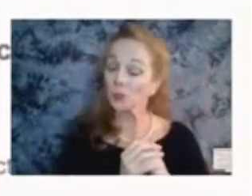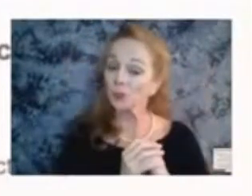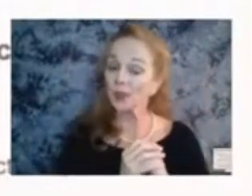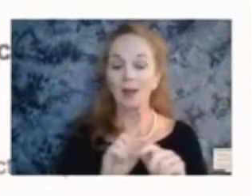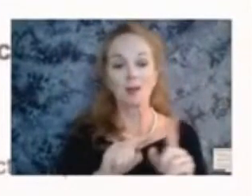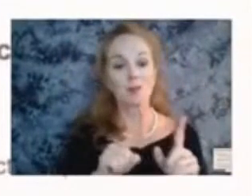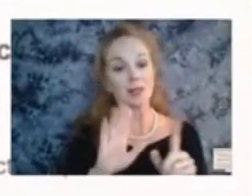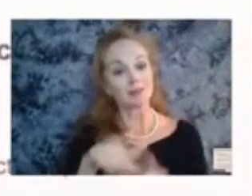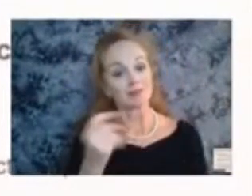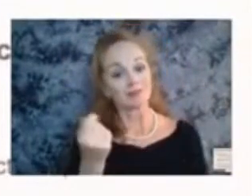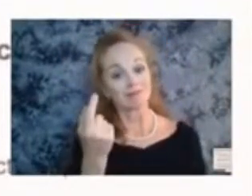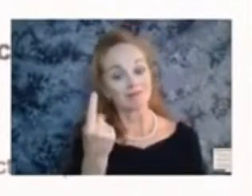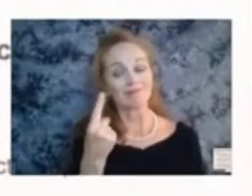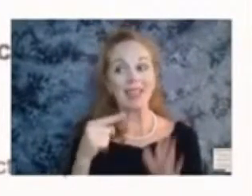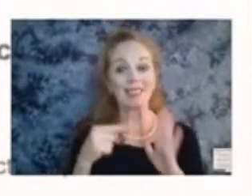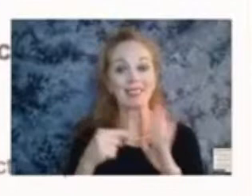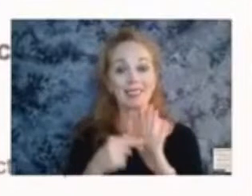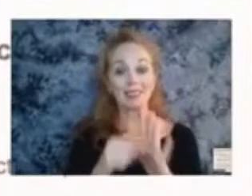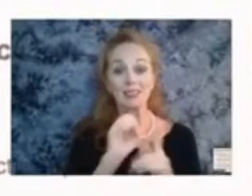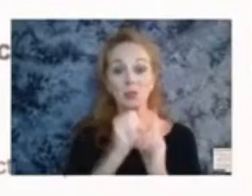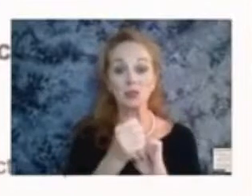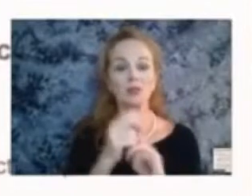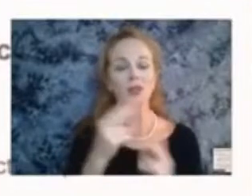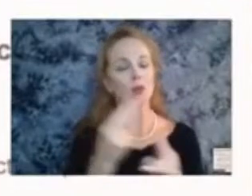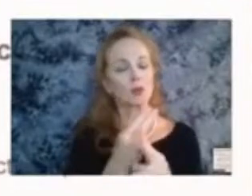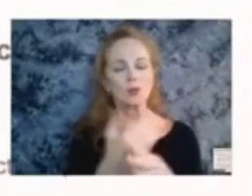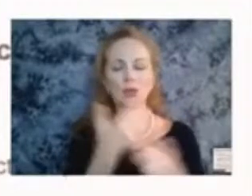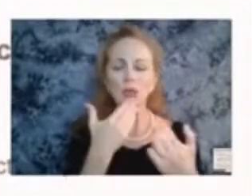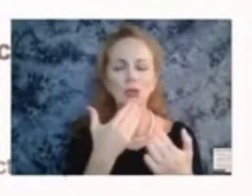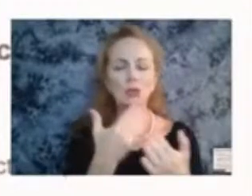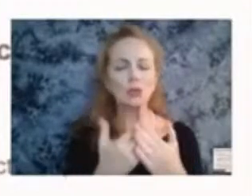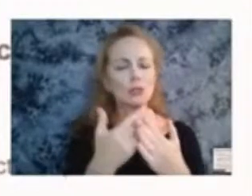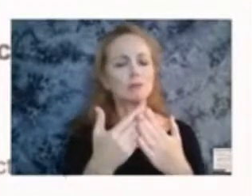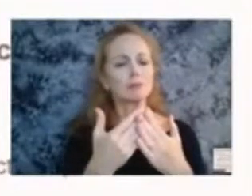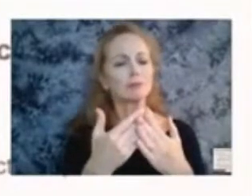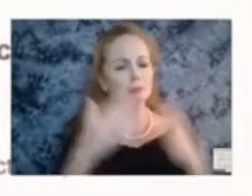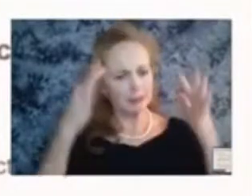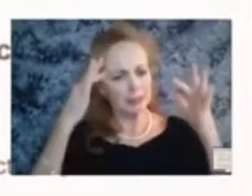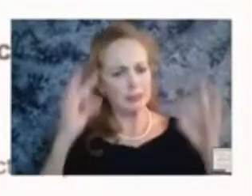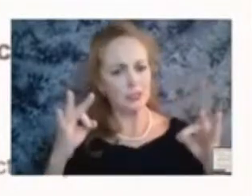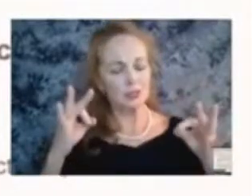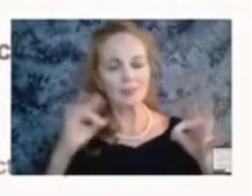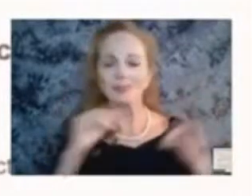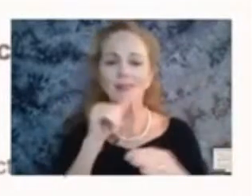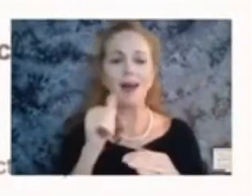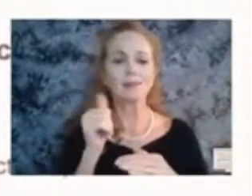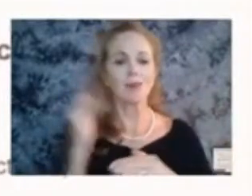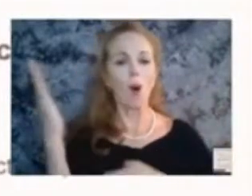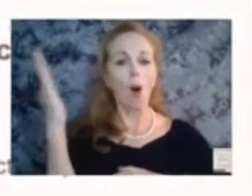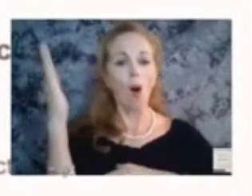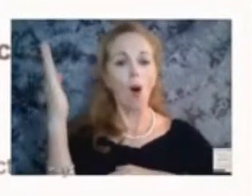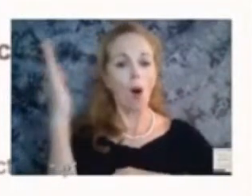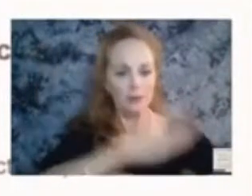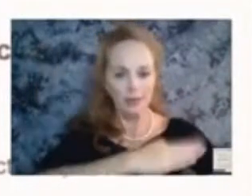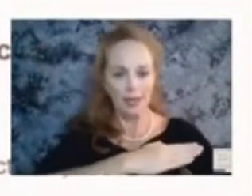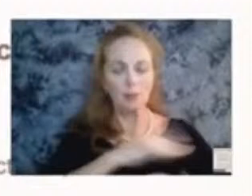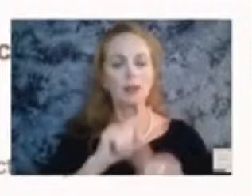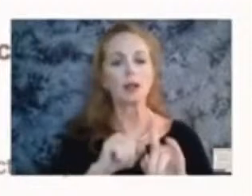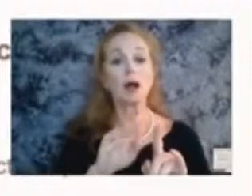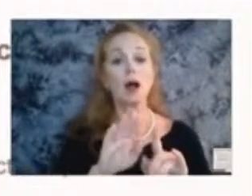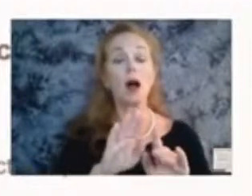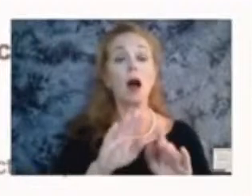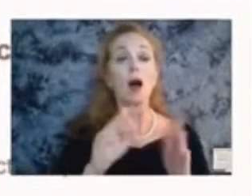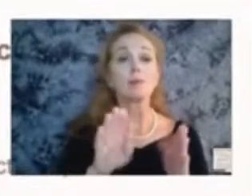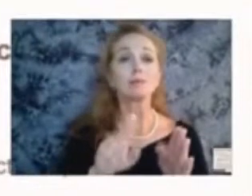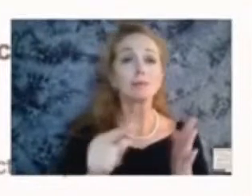have to use good judgment. Now, you don't have to leave your door wide open all day long, but if you just open it periodically, it will allow